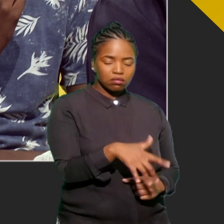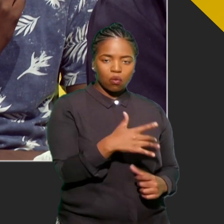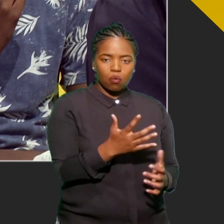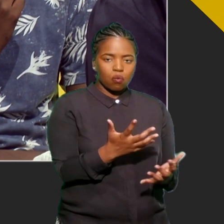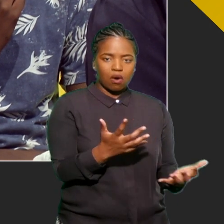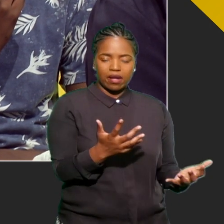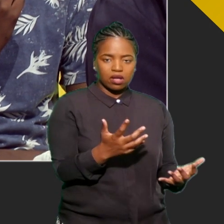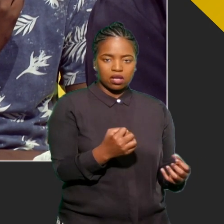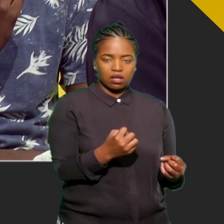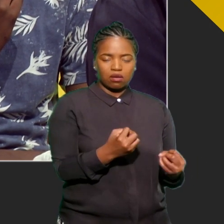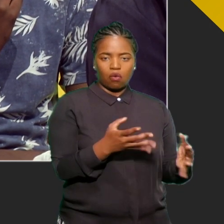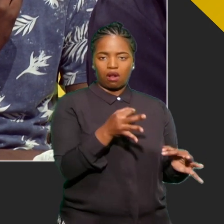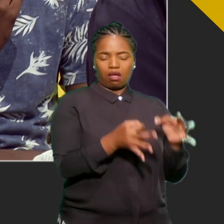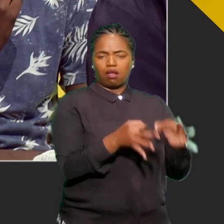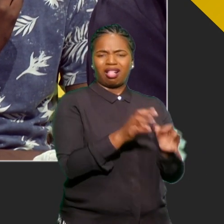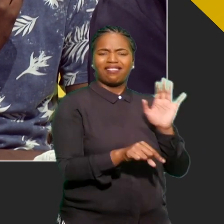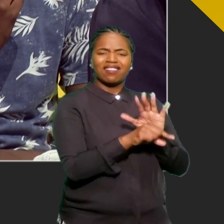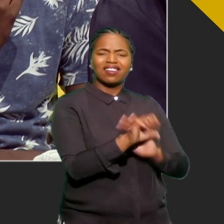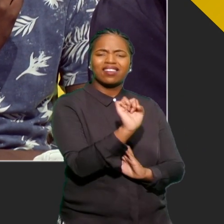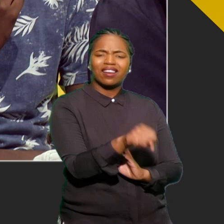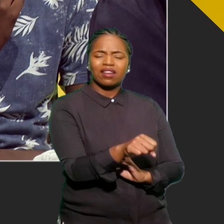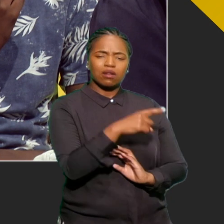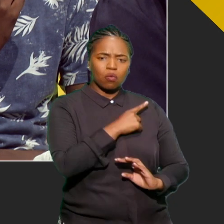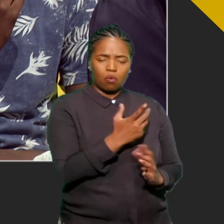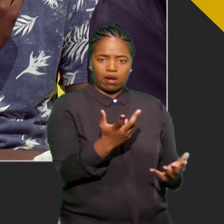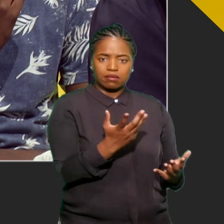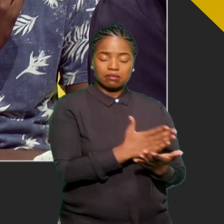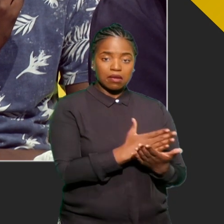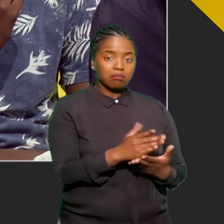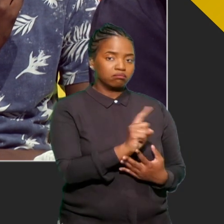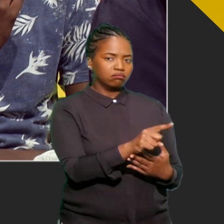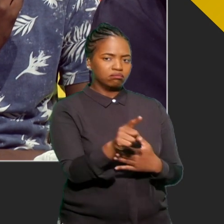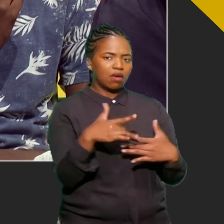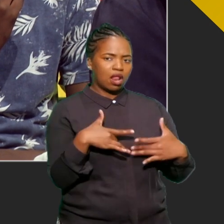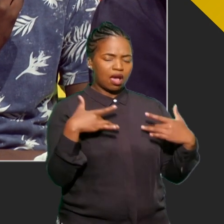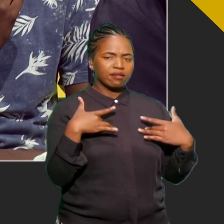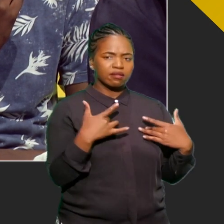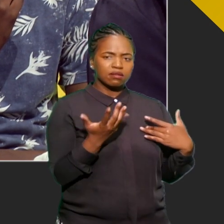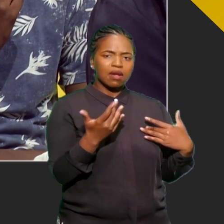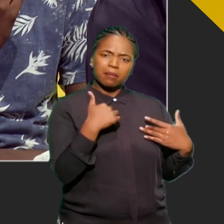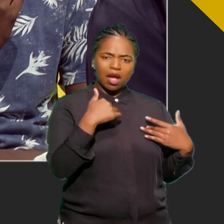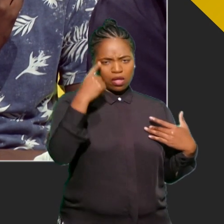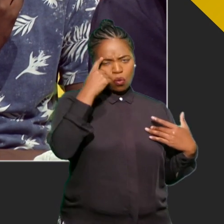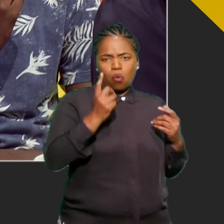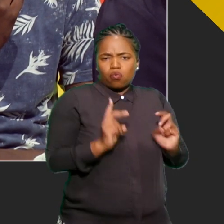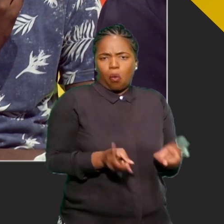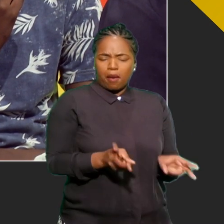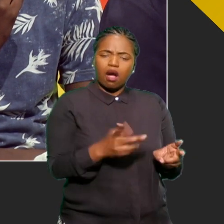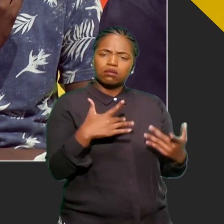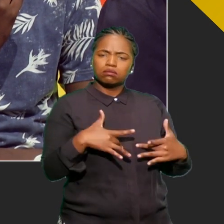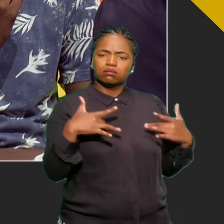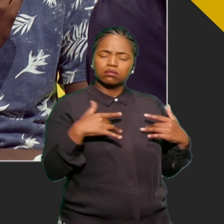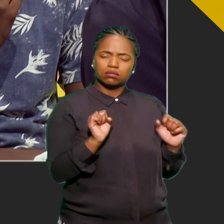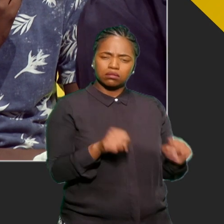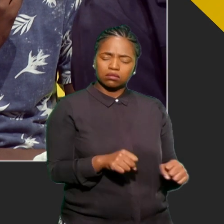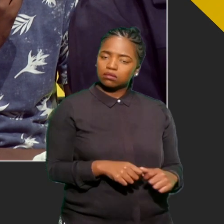basically illustrated. And never too when she was a survivor. So, yeah, because it's normal and like to survive.